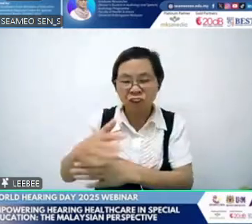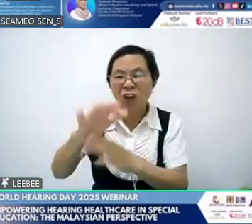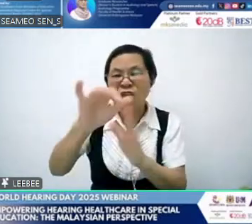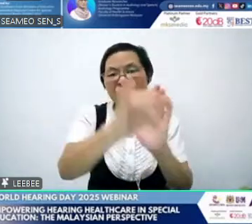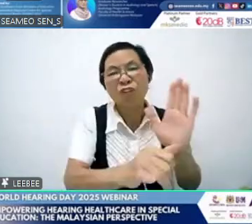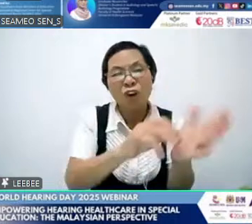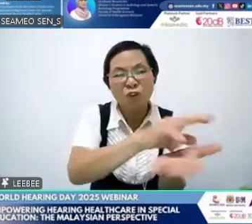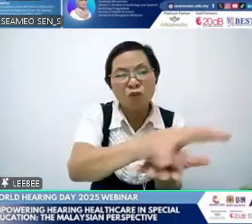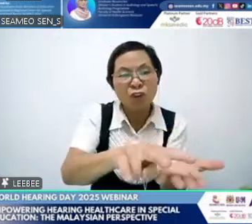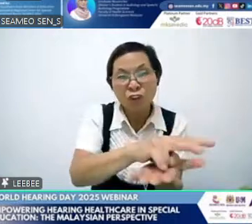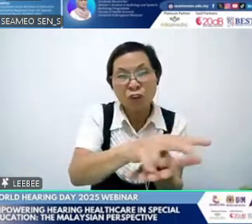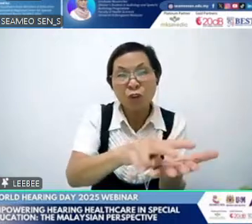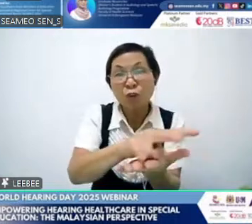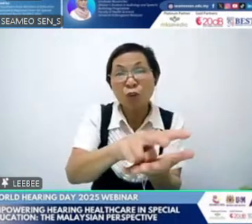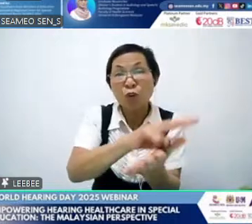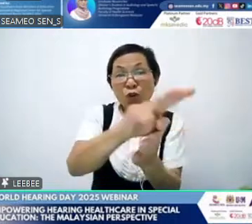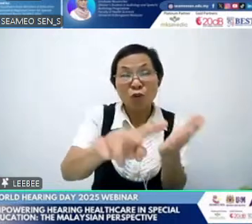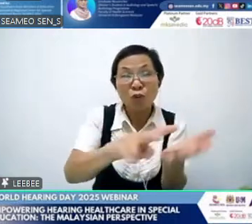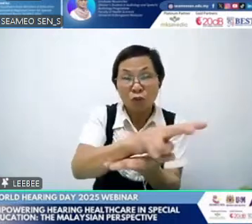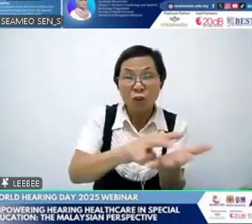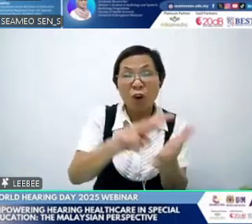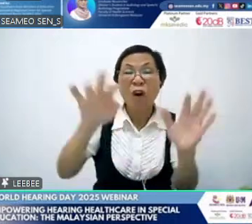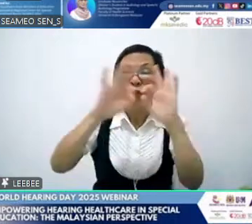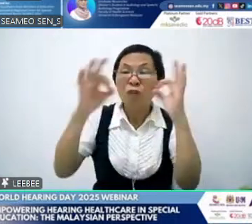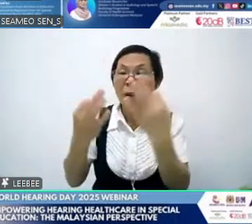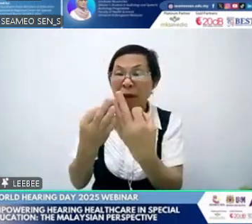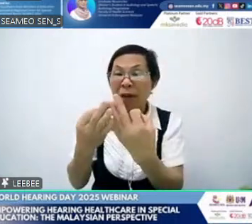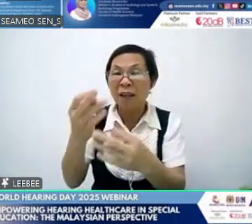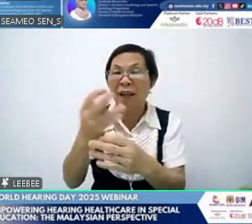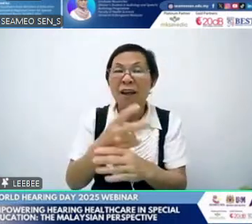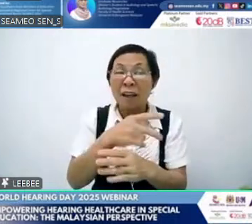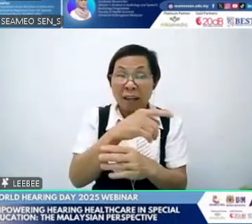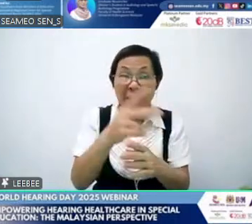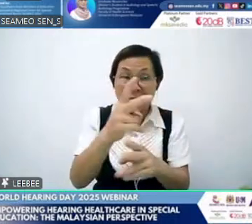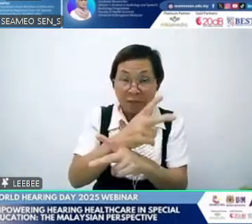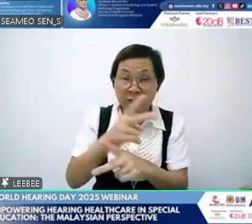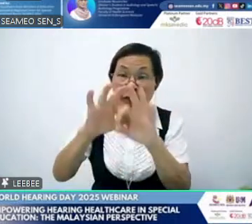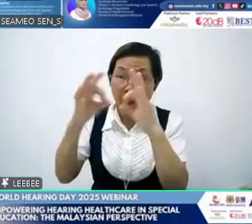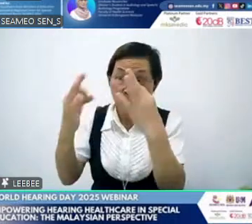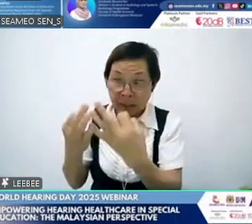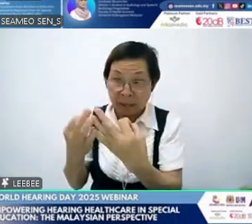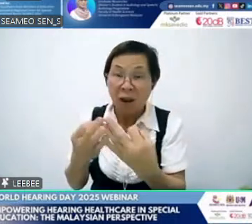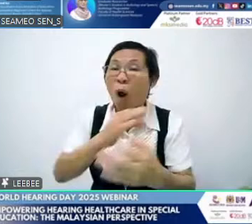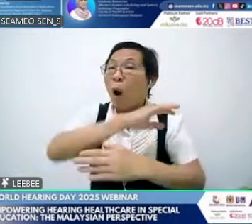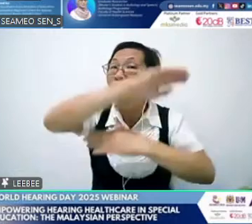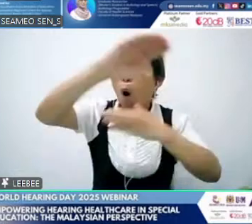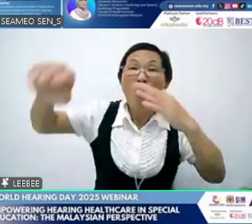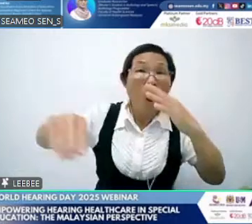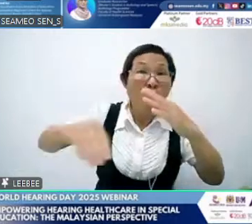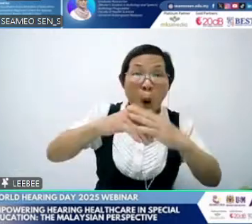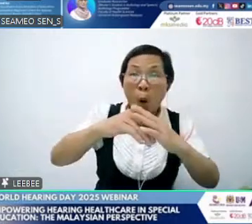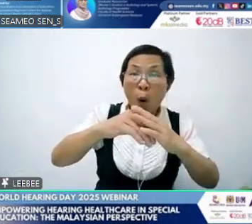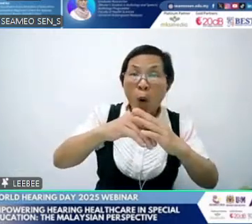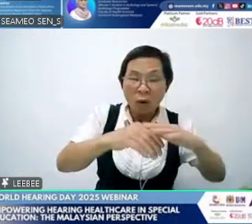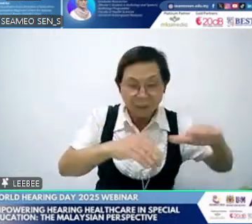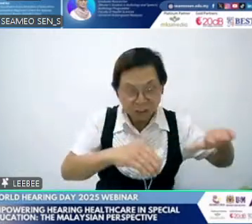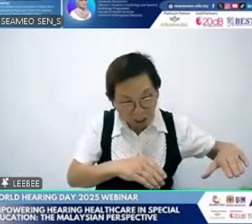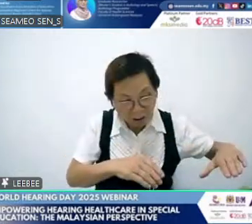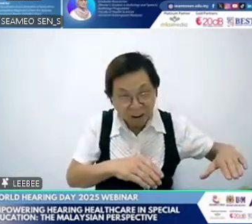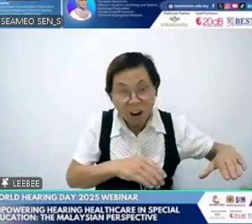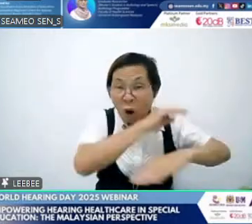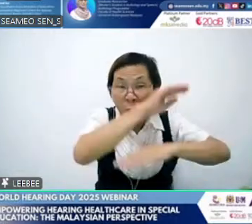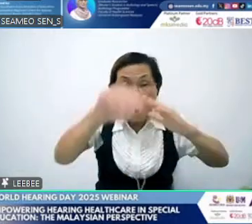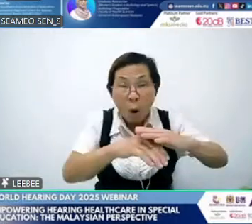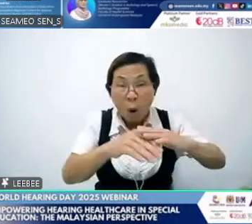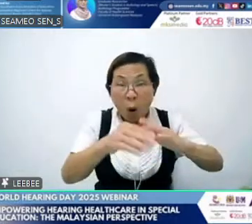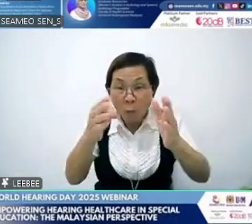with extended family and caregivers, ensuring that everyone involved in the child's care is on the